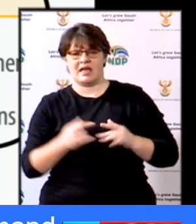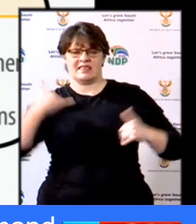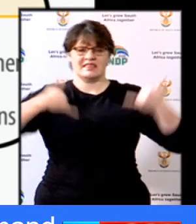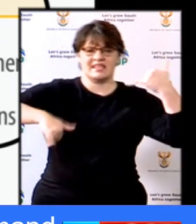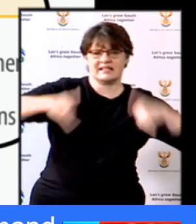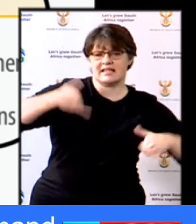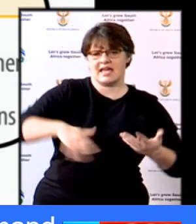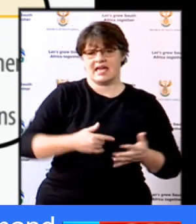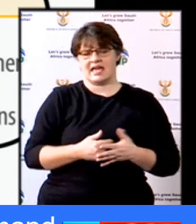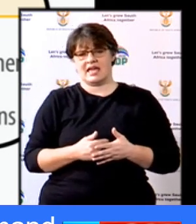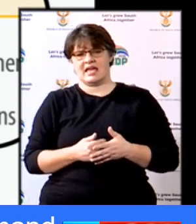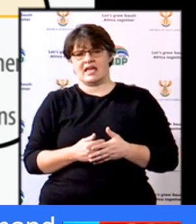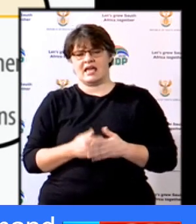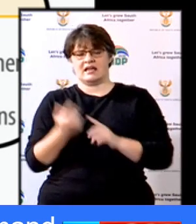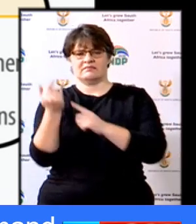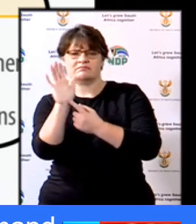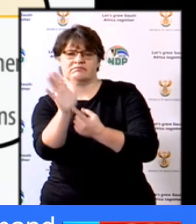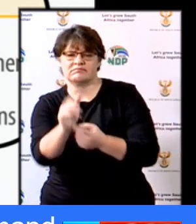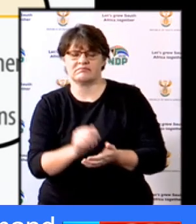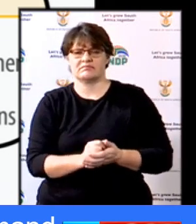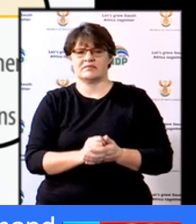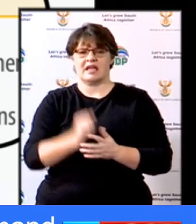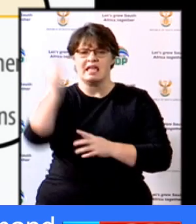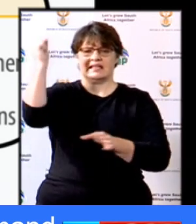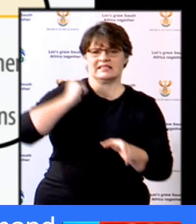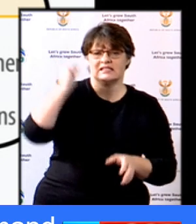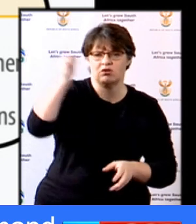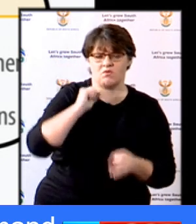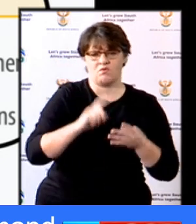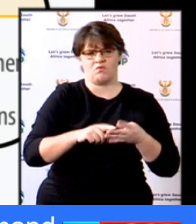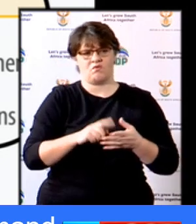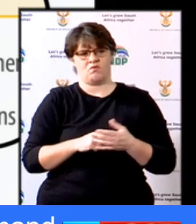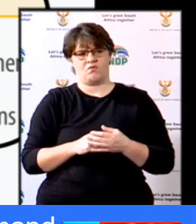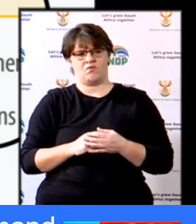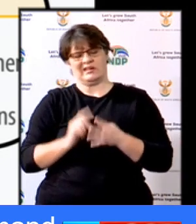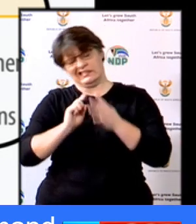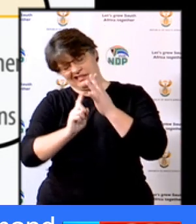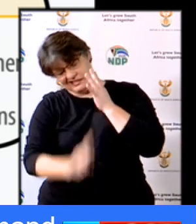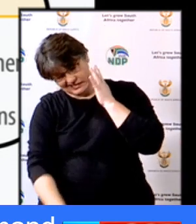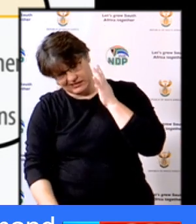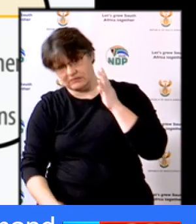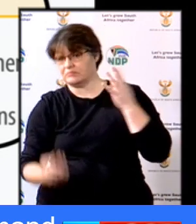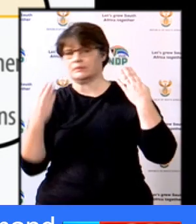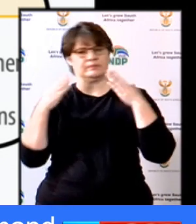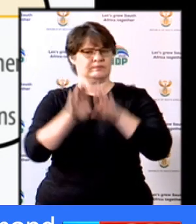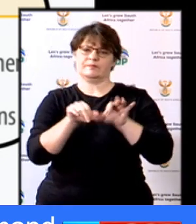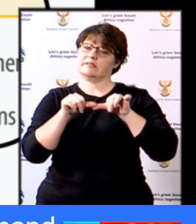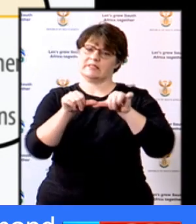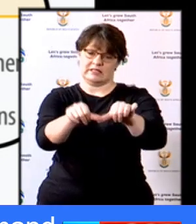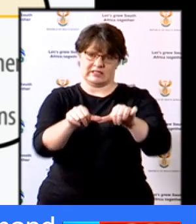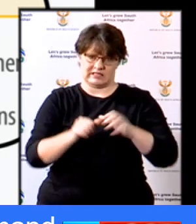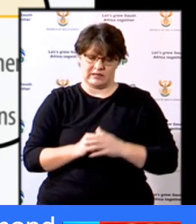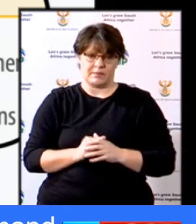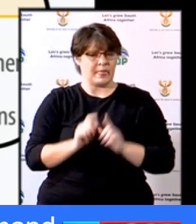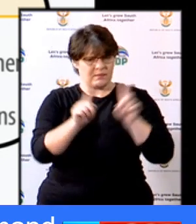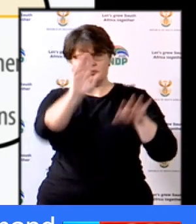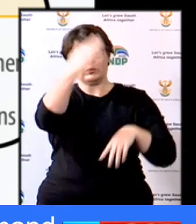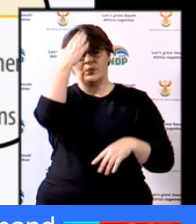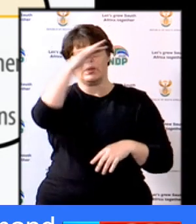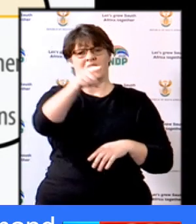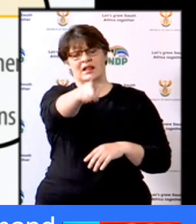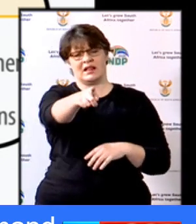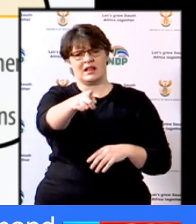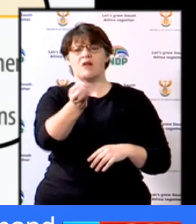theatres, fairs, bazaars, casinos, or similar places. But as you know,